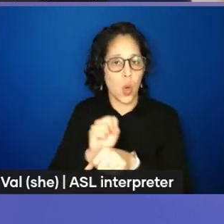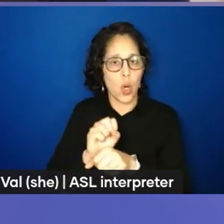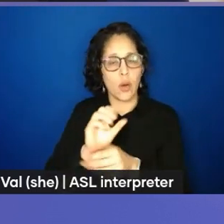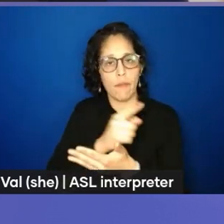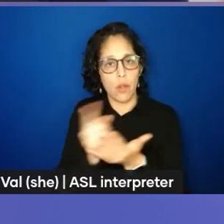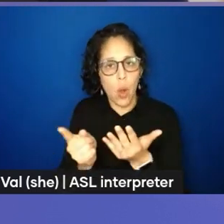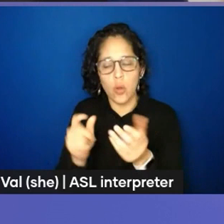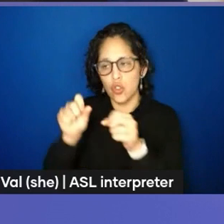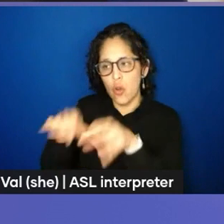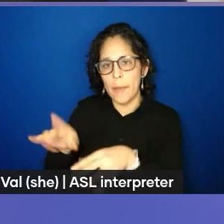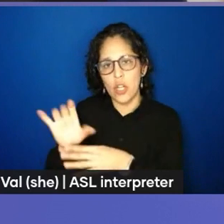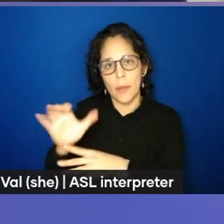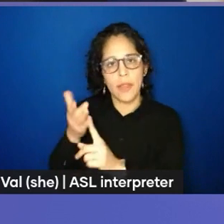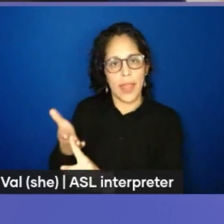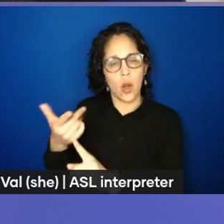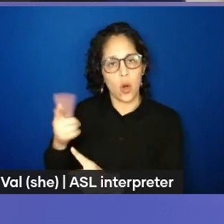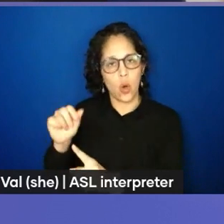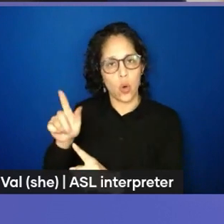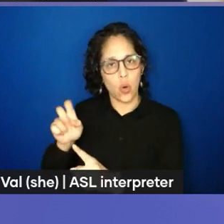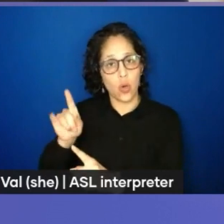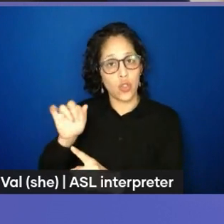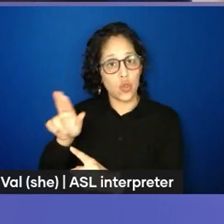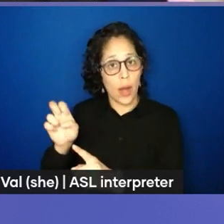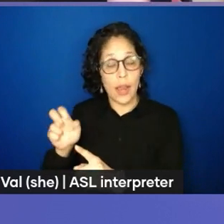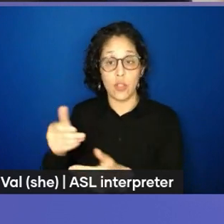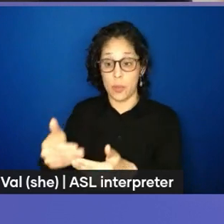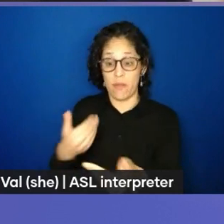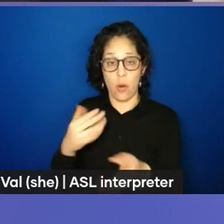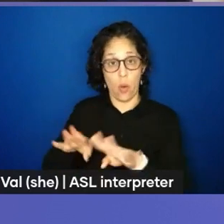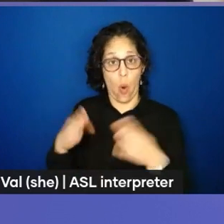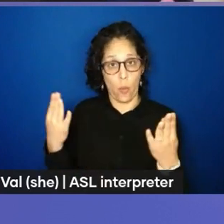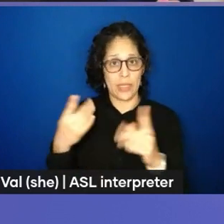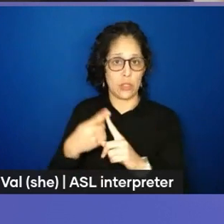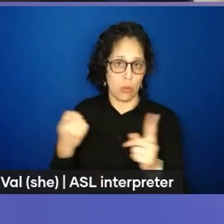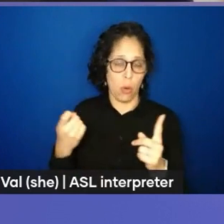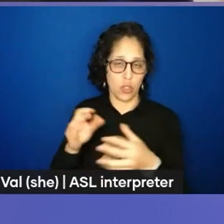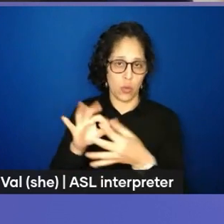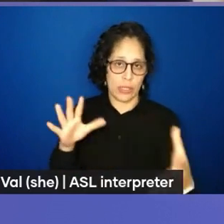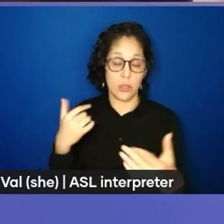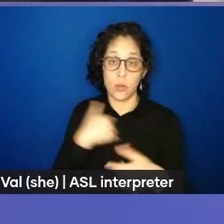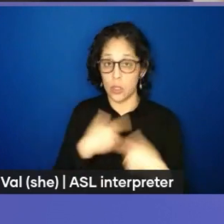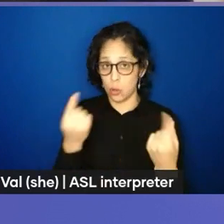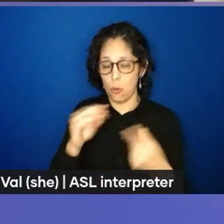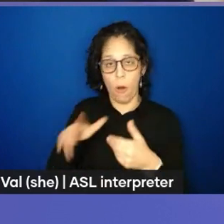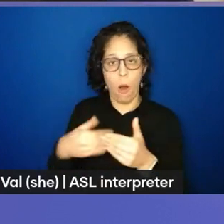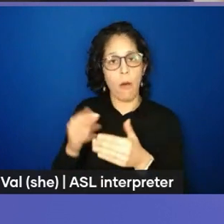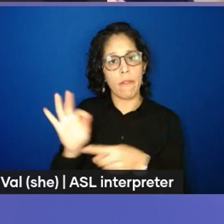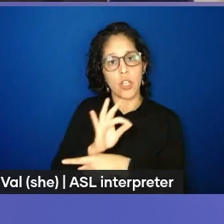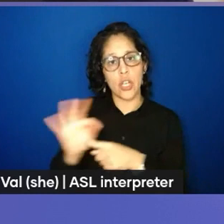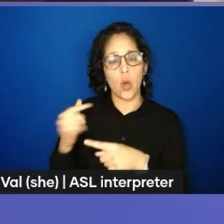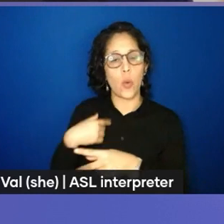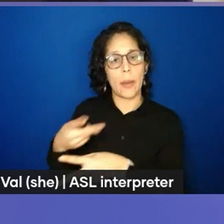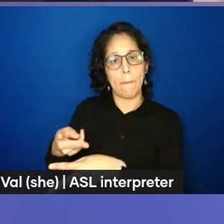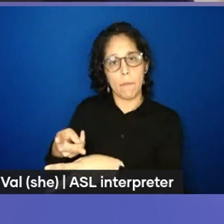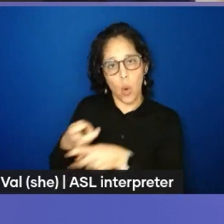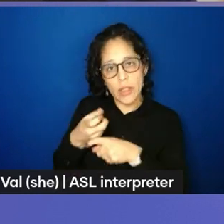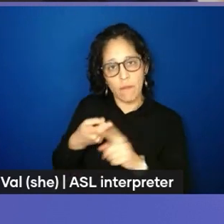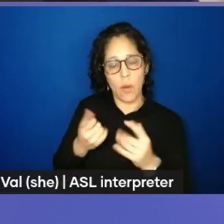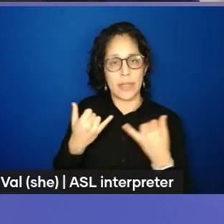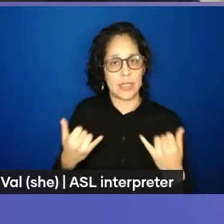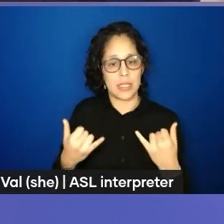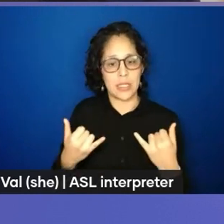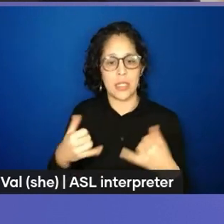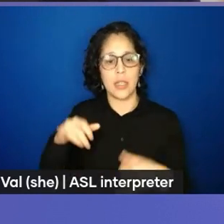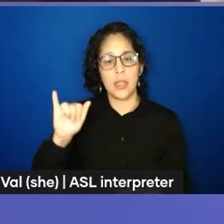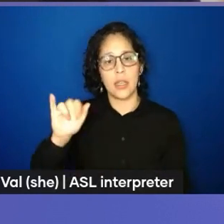Drive. So what we did is, prior to the open source release, we pulled out all that functionality from our existing indexer.